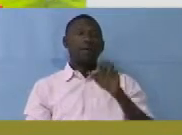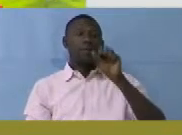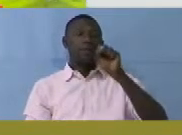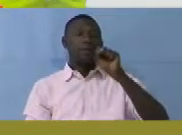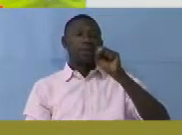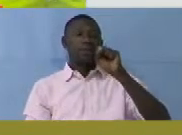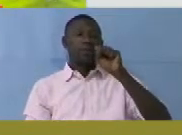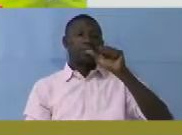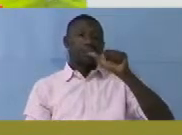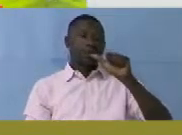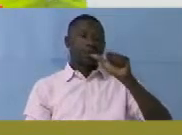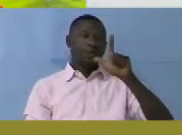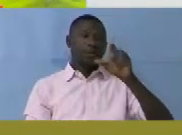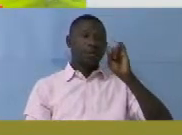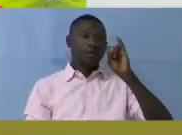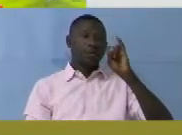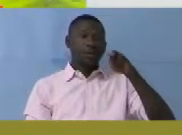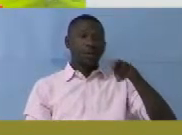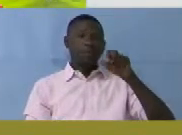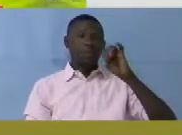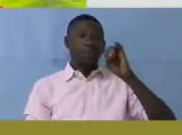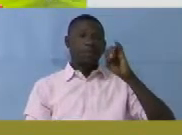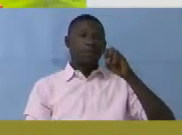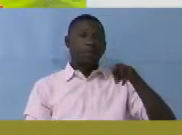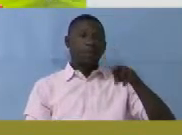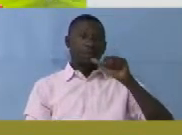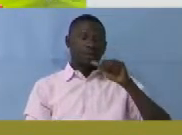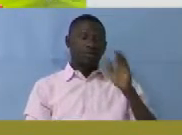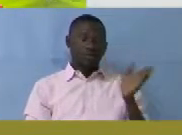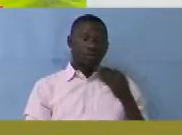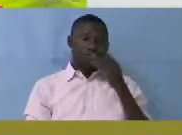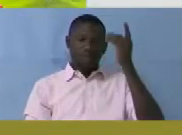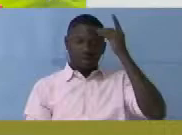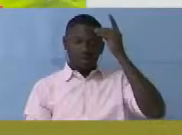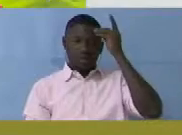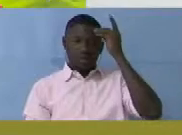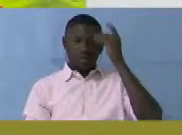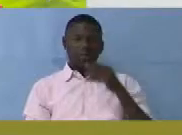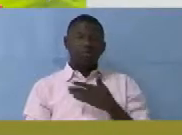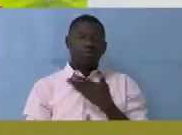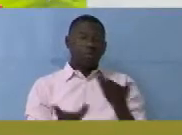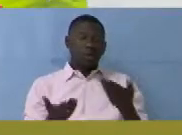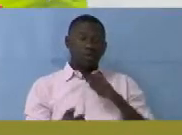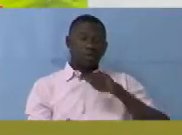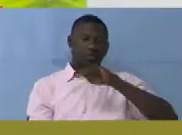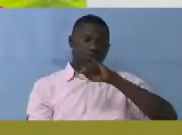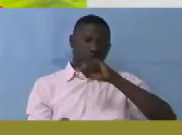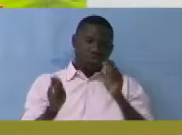That's what he told my authorities. So that's why they changed